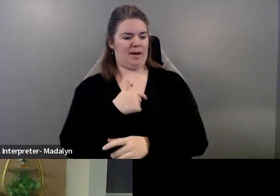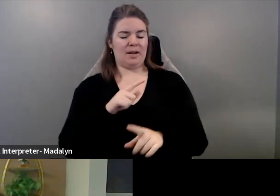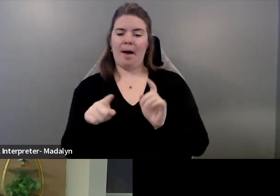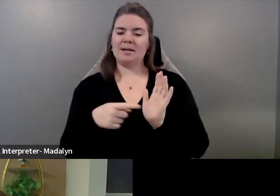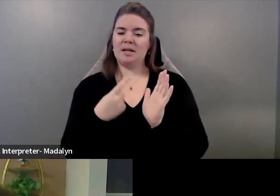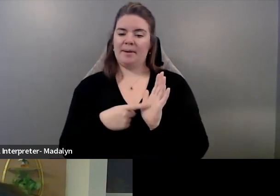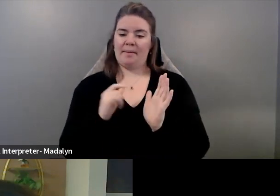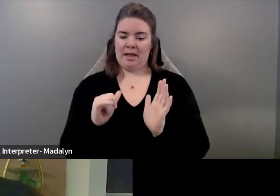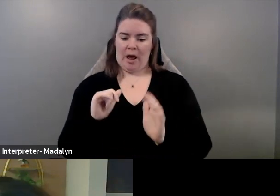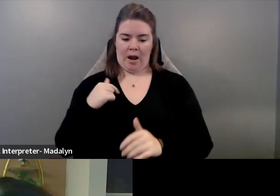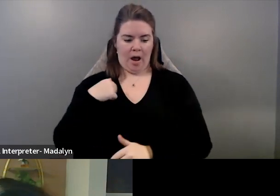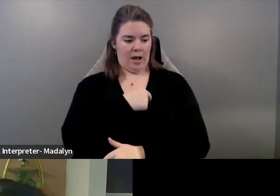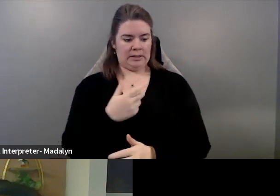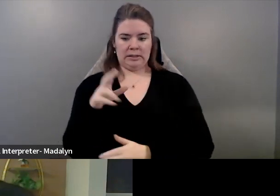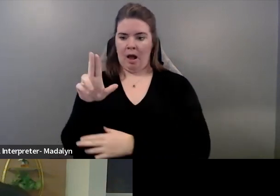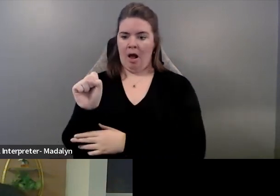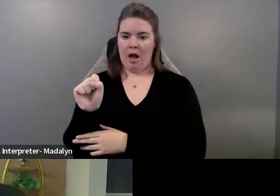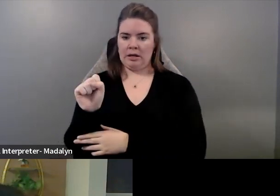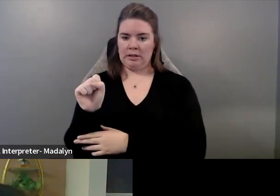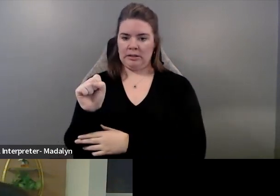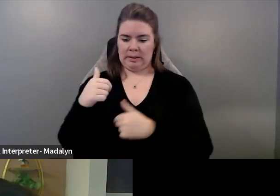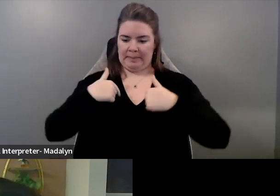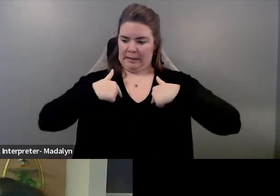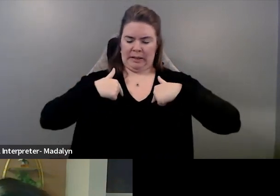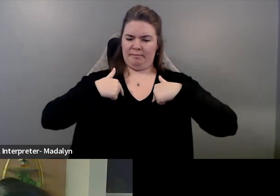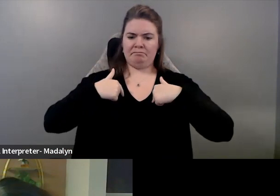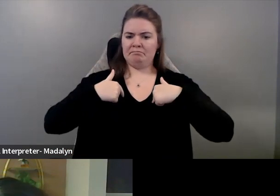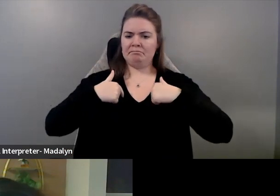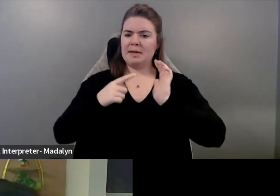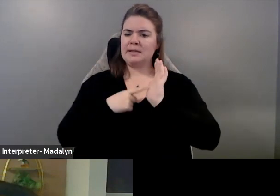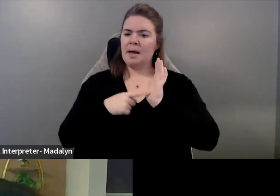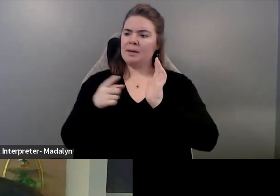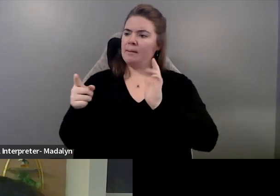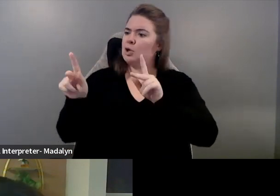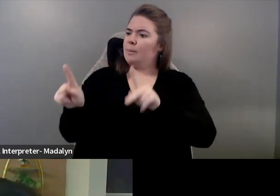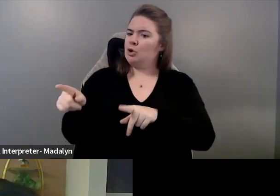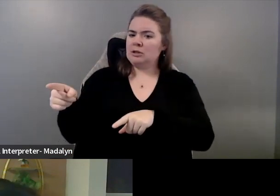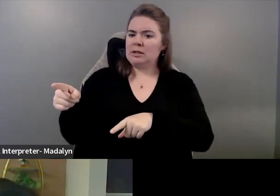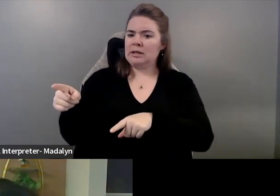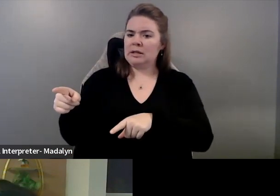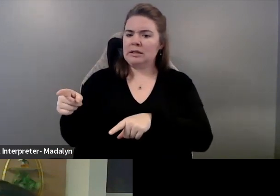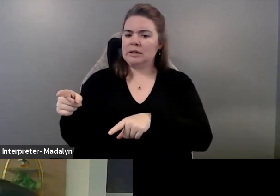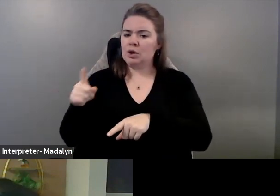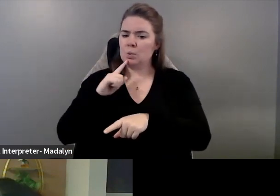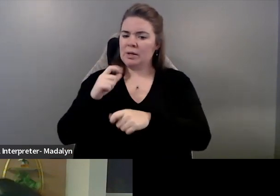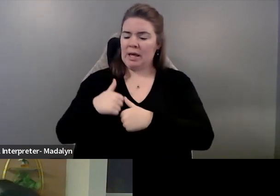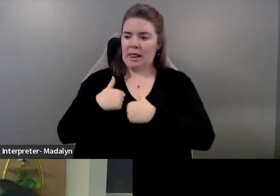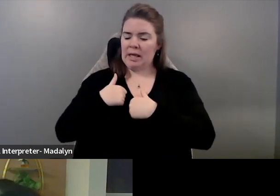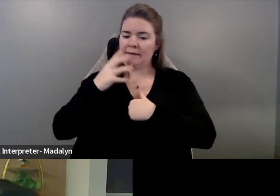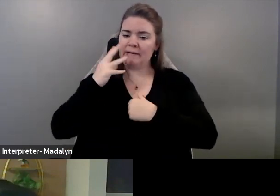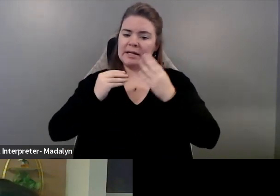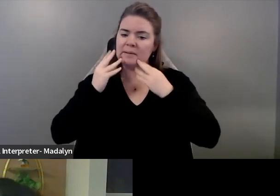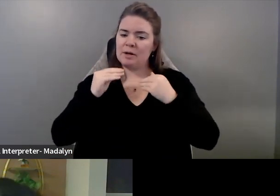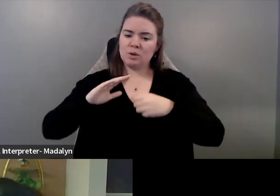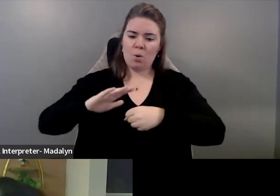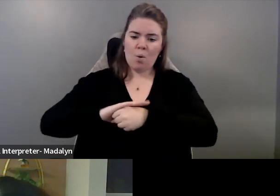necessarily me with my disability. Sometimes it's someone who's had to live it their whole life, like Dr. Anderson. Yeah.